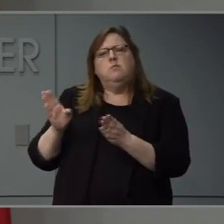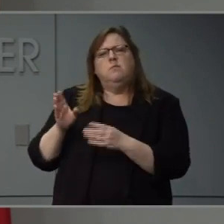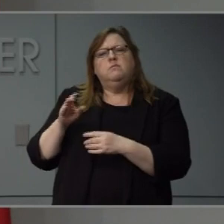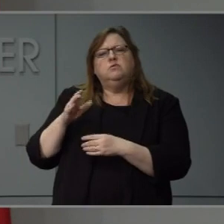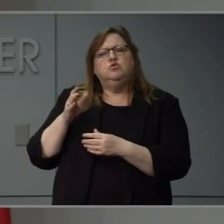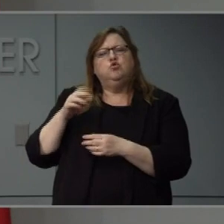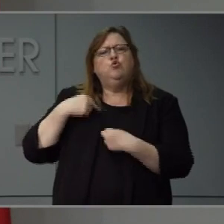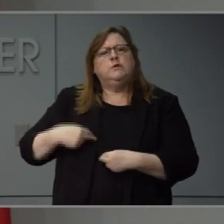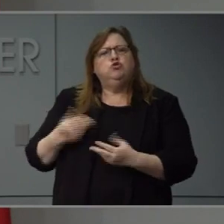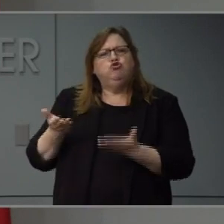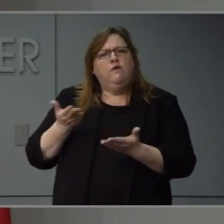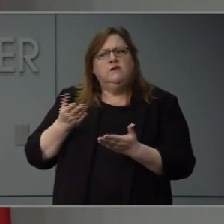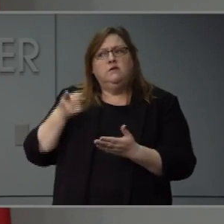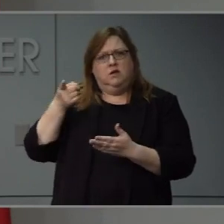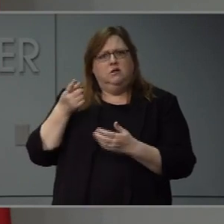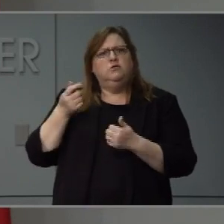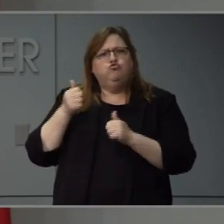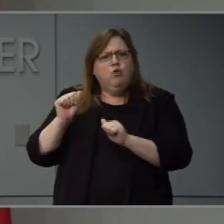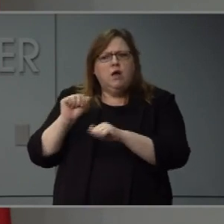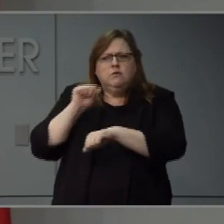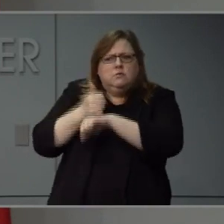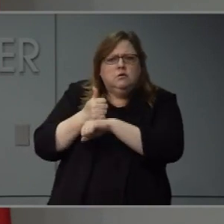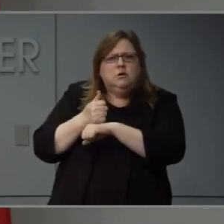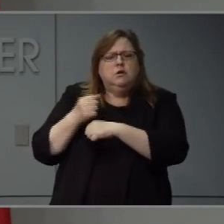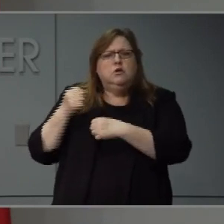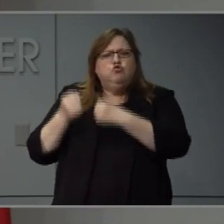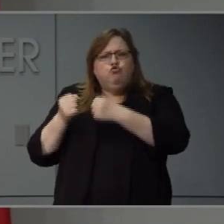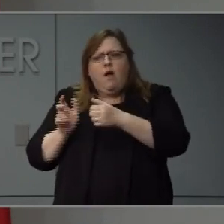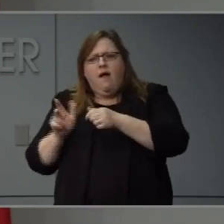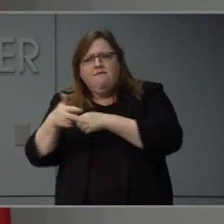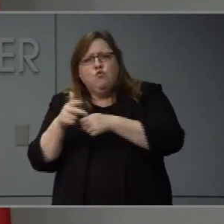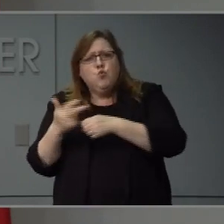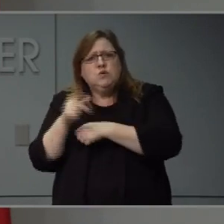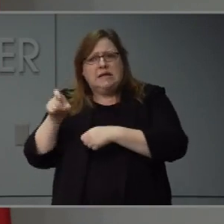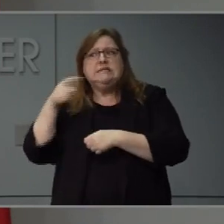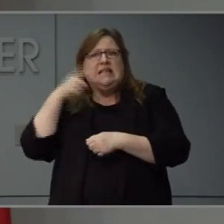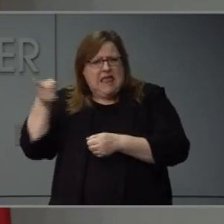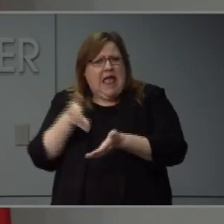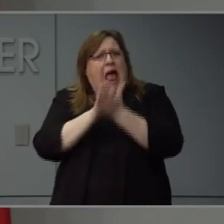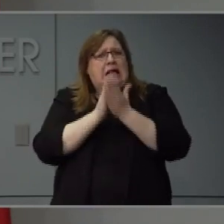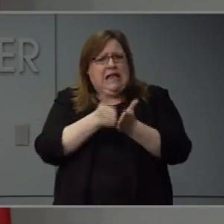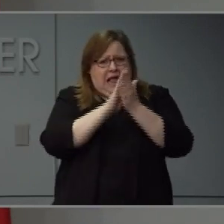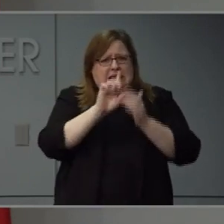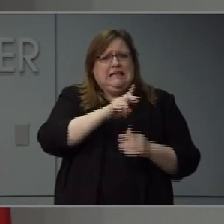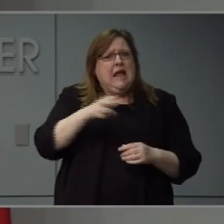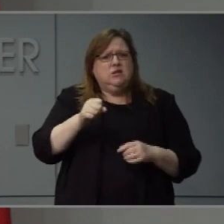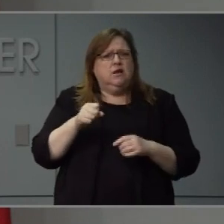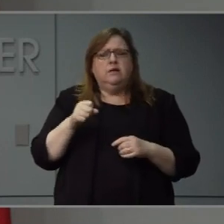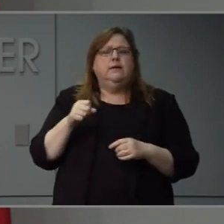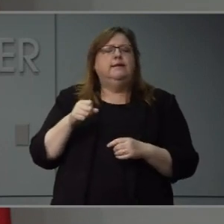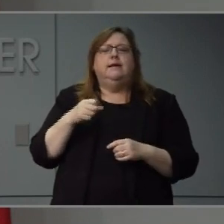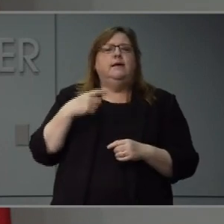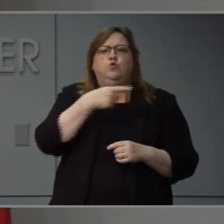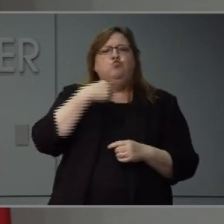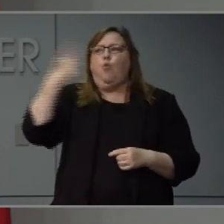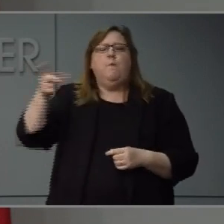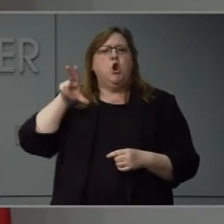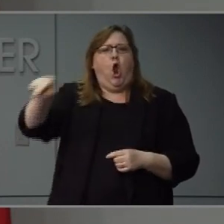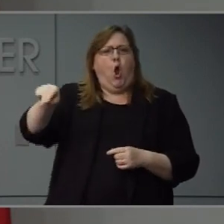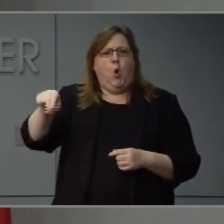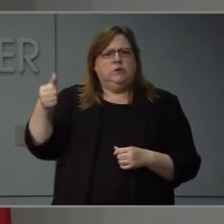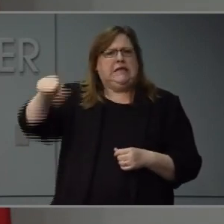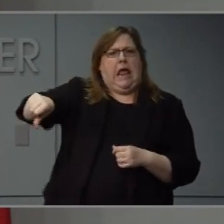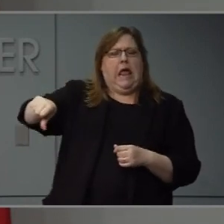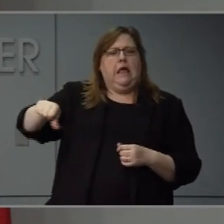get drive-through or other types of testing sites and have been denied that, and they're going to initiate a local initiative. Can you address